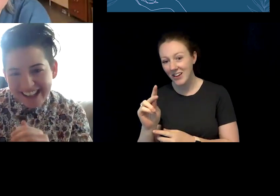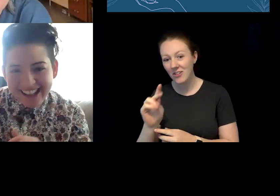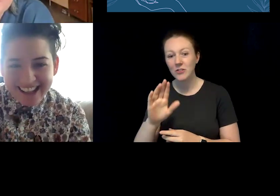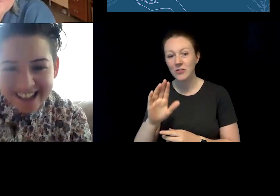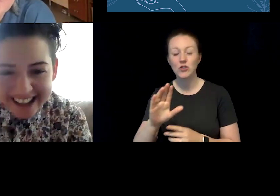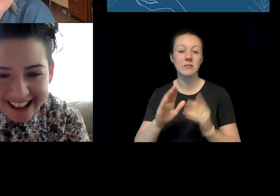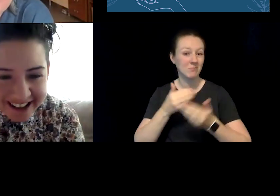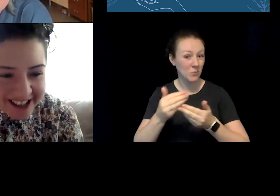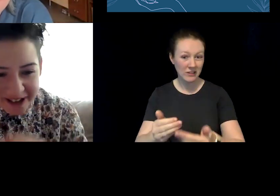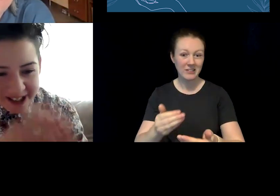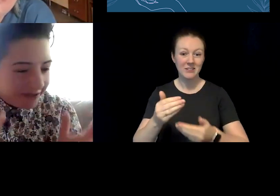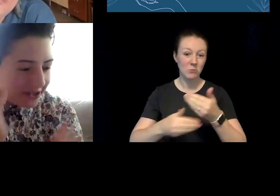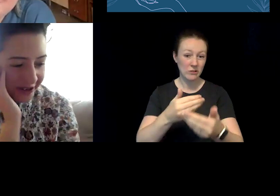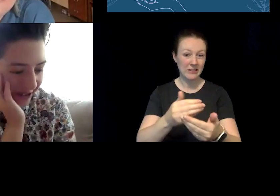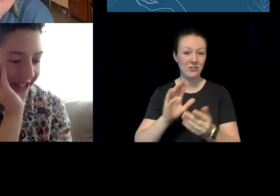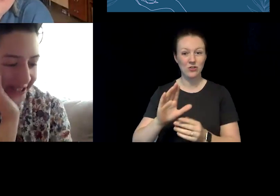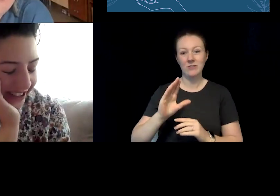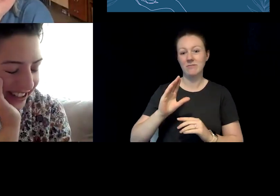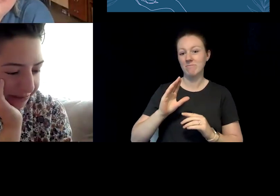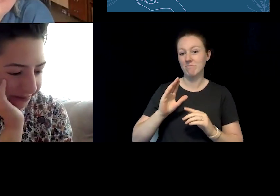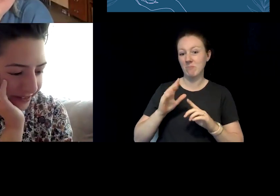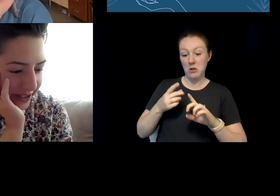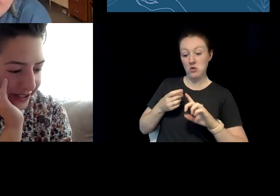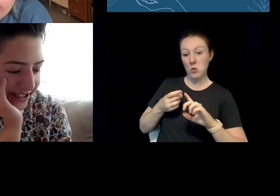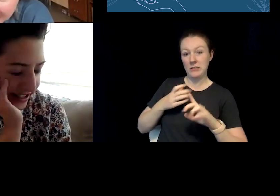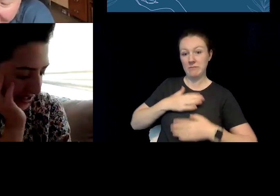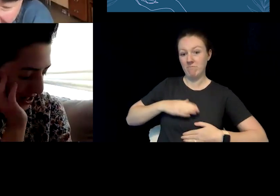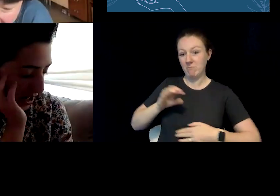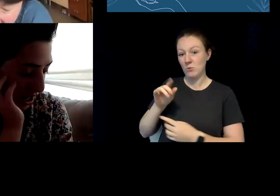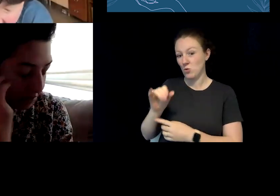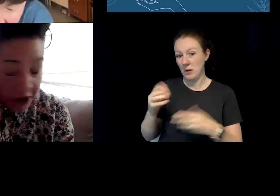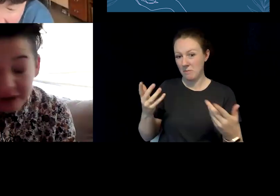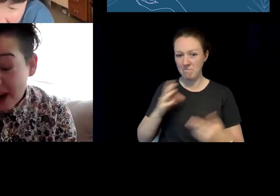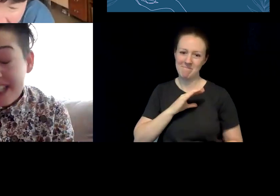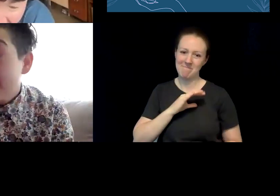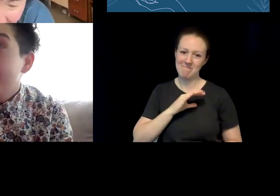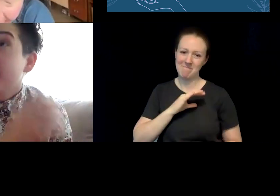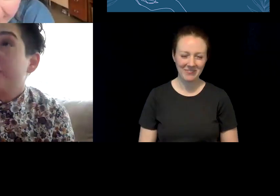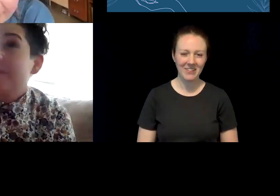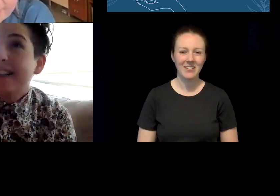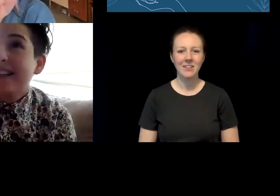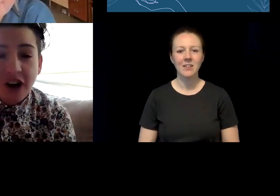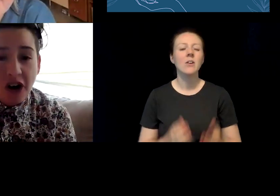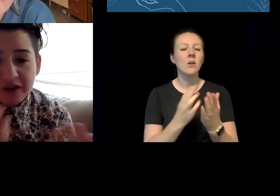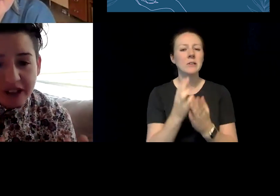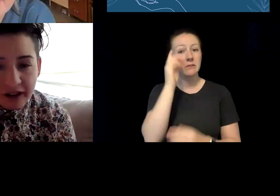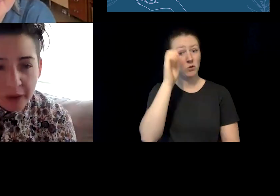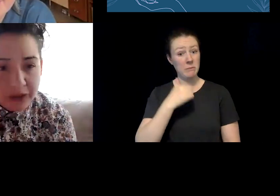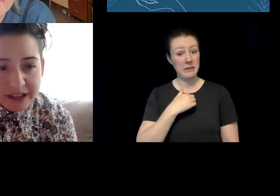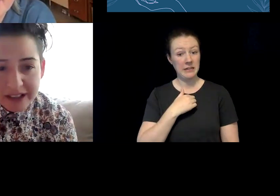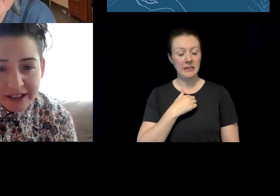and the source of joy for you. It's great to listen. You know, honestly, I feel like for me, like all